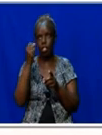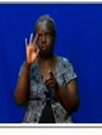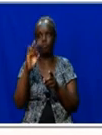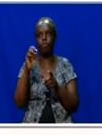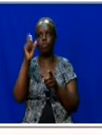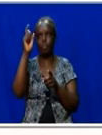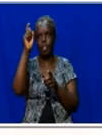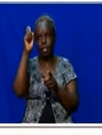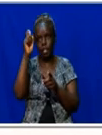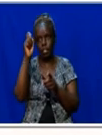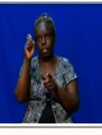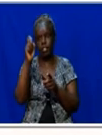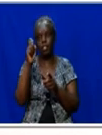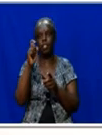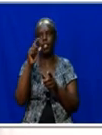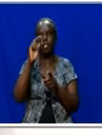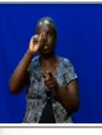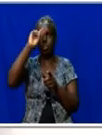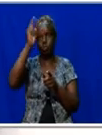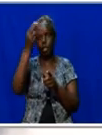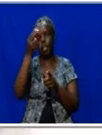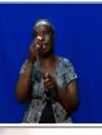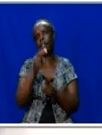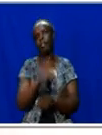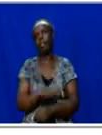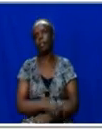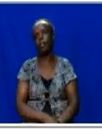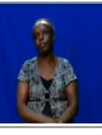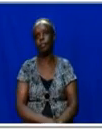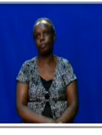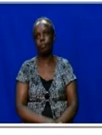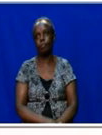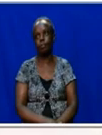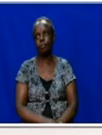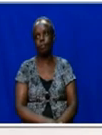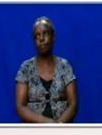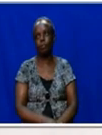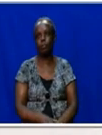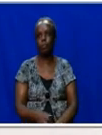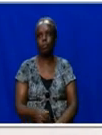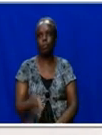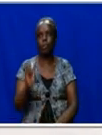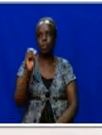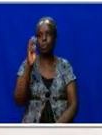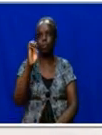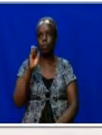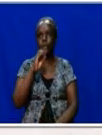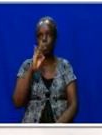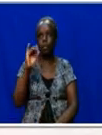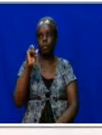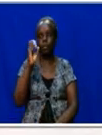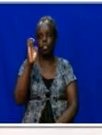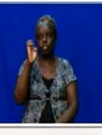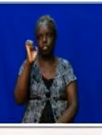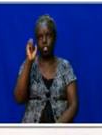A is the coefficient of x squared. A coefficient is a